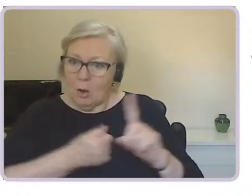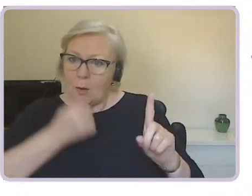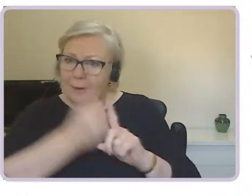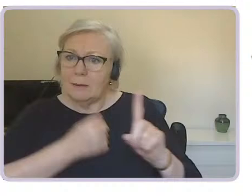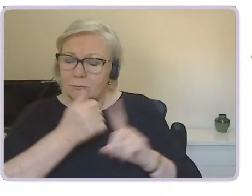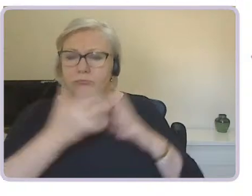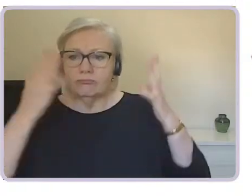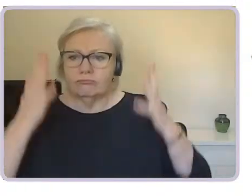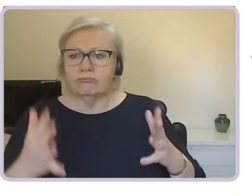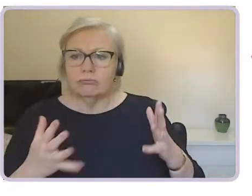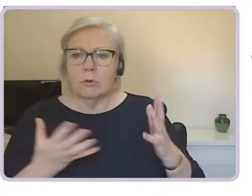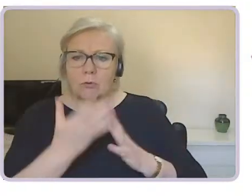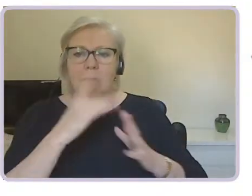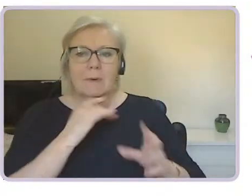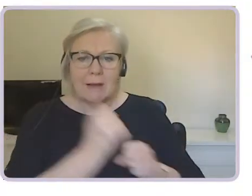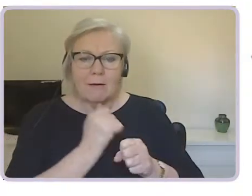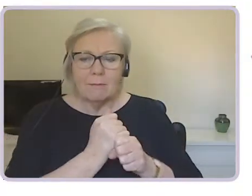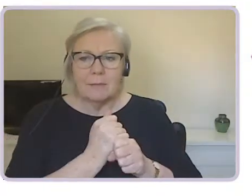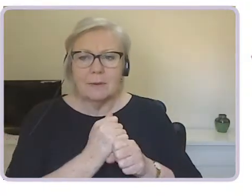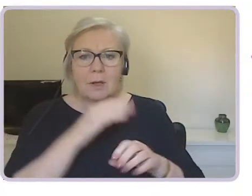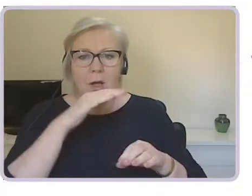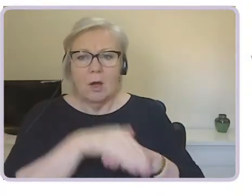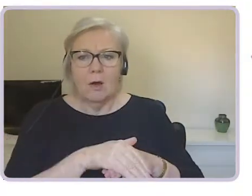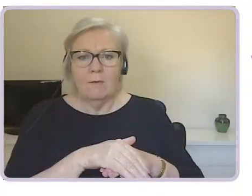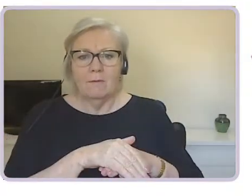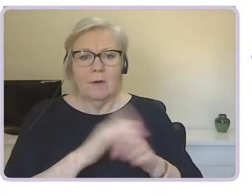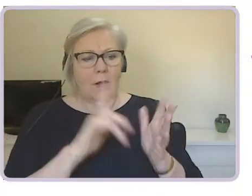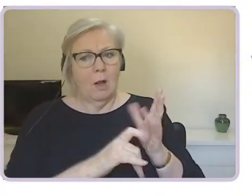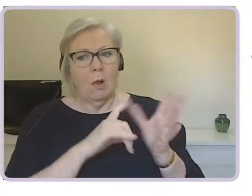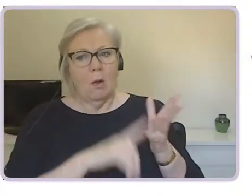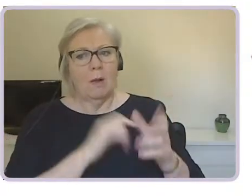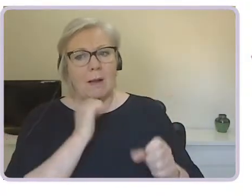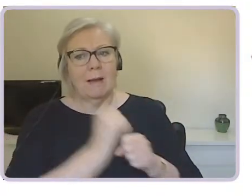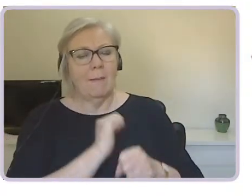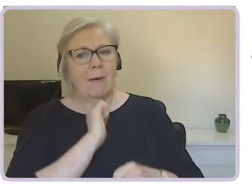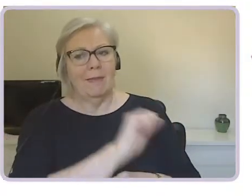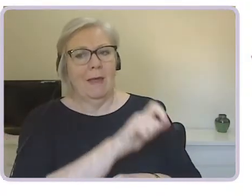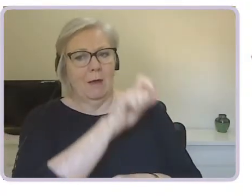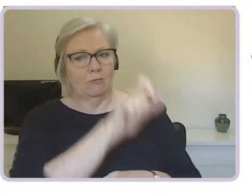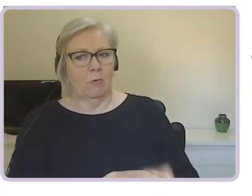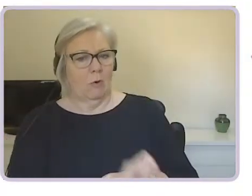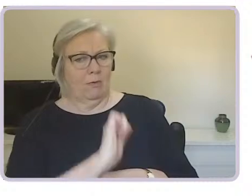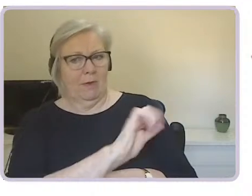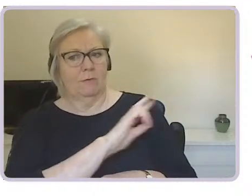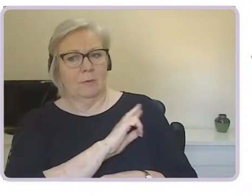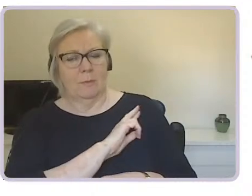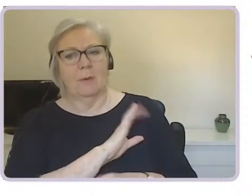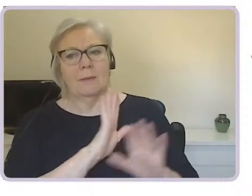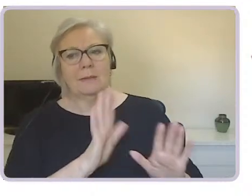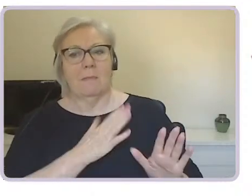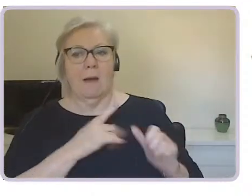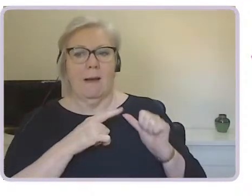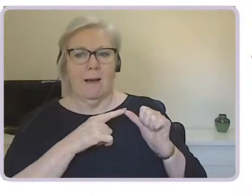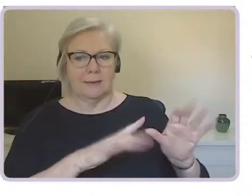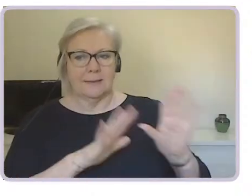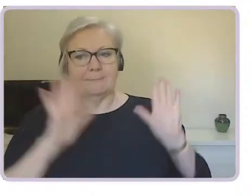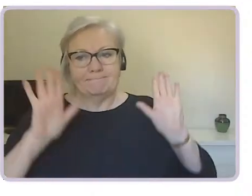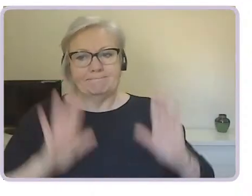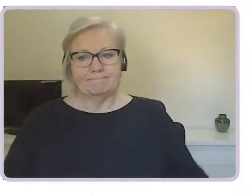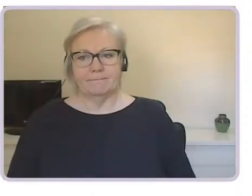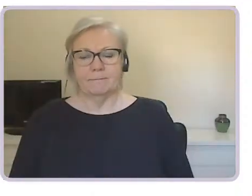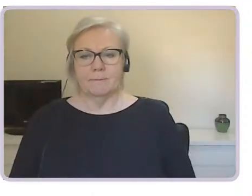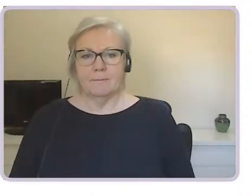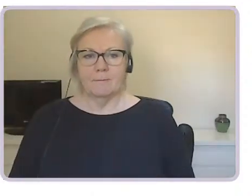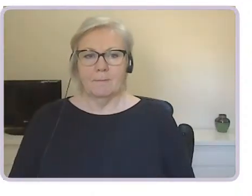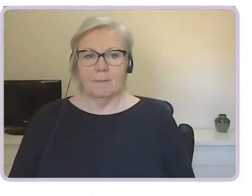through government of the role of local government. That's my answer. It